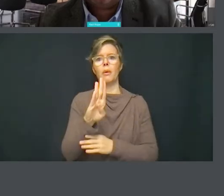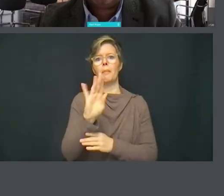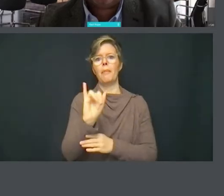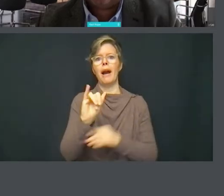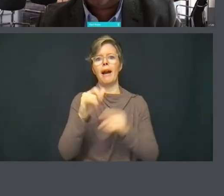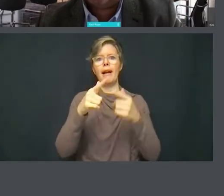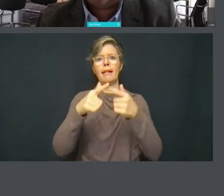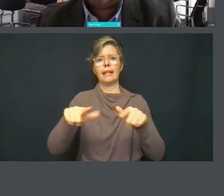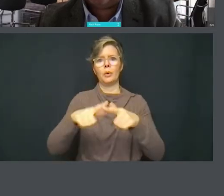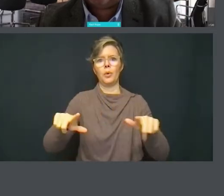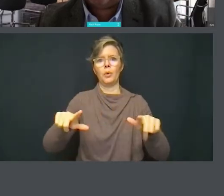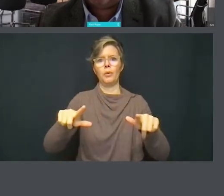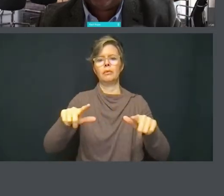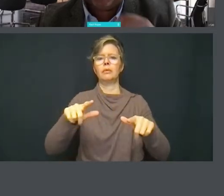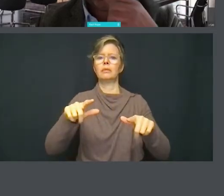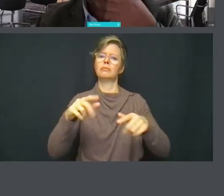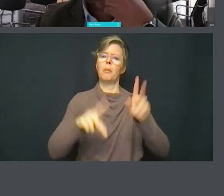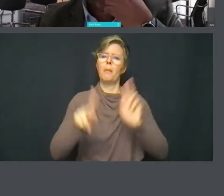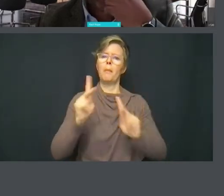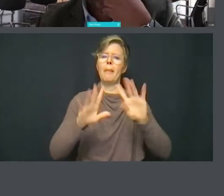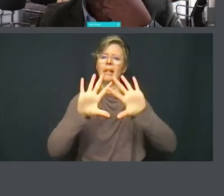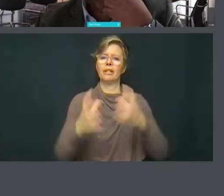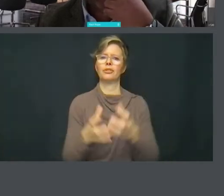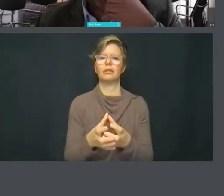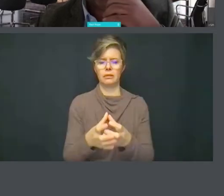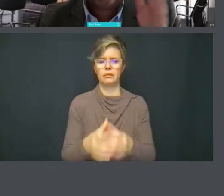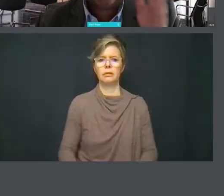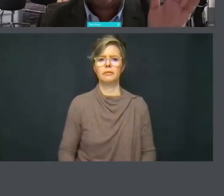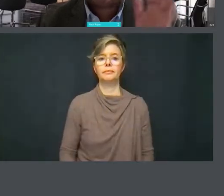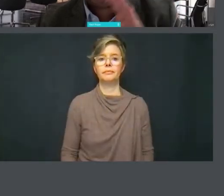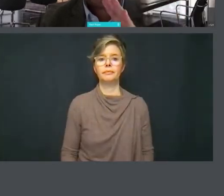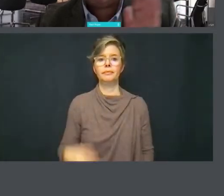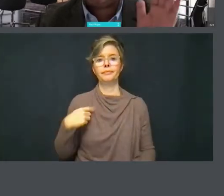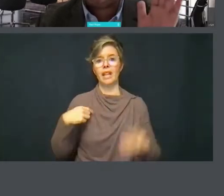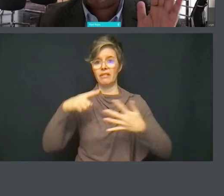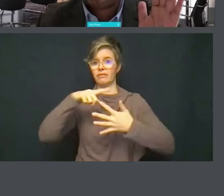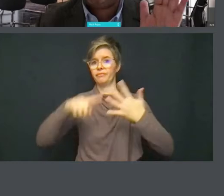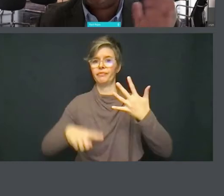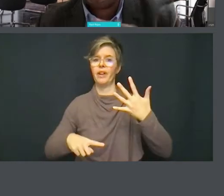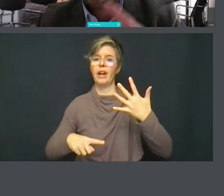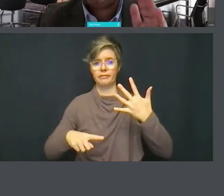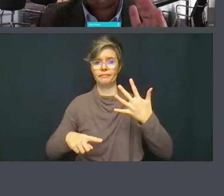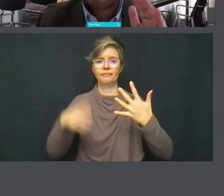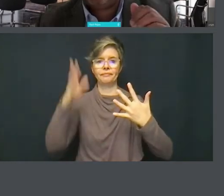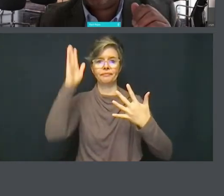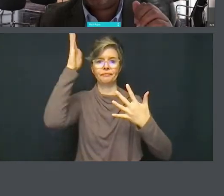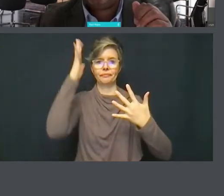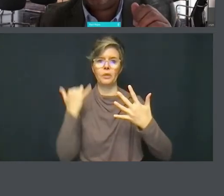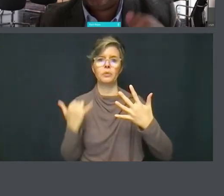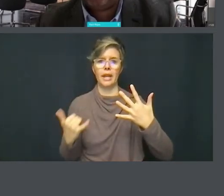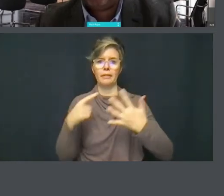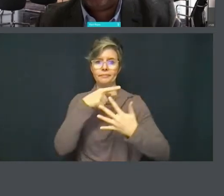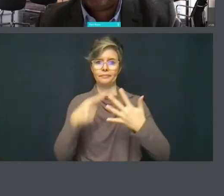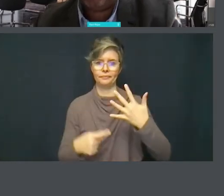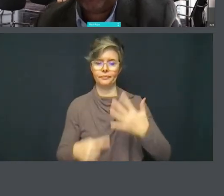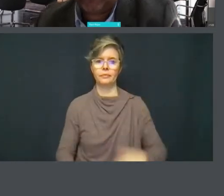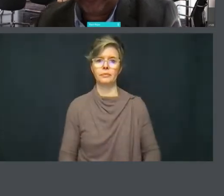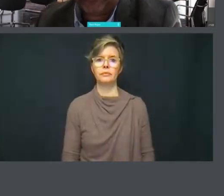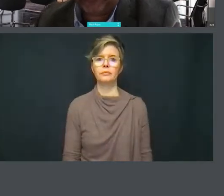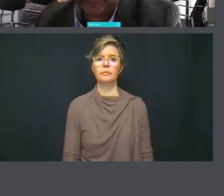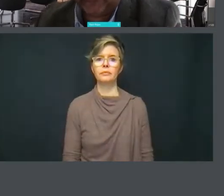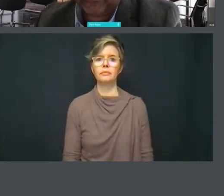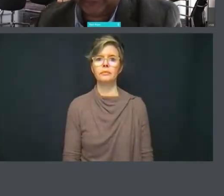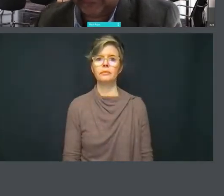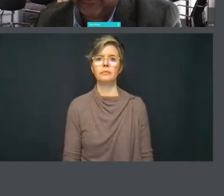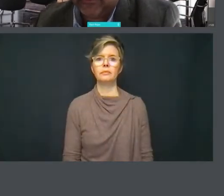So here's an overview of some of the things that I will talk about today. As I talk today, I'm conscious that we have some